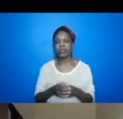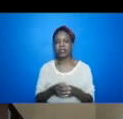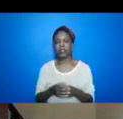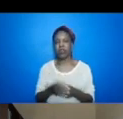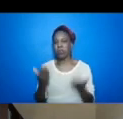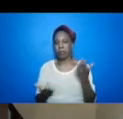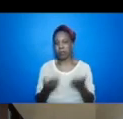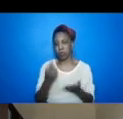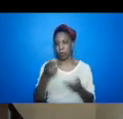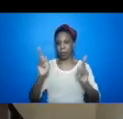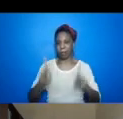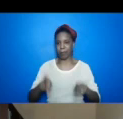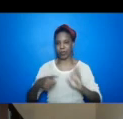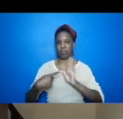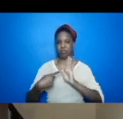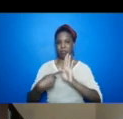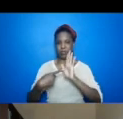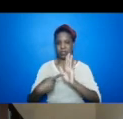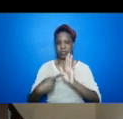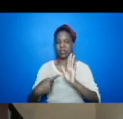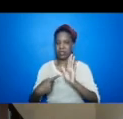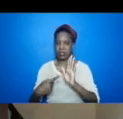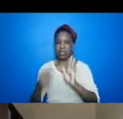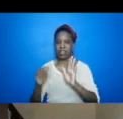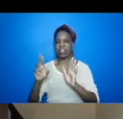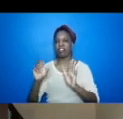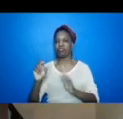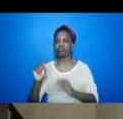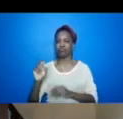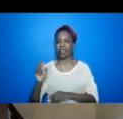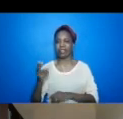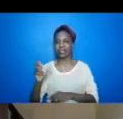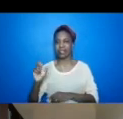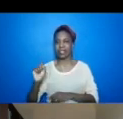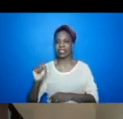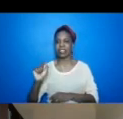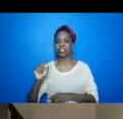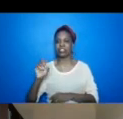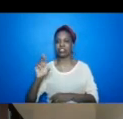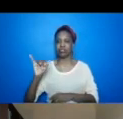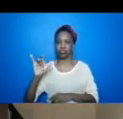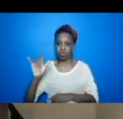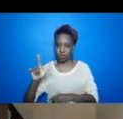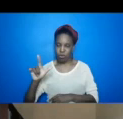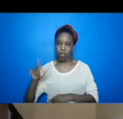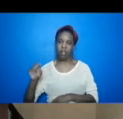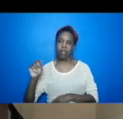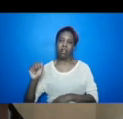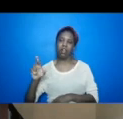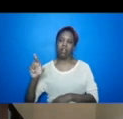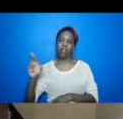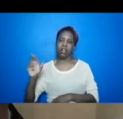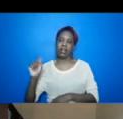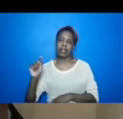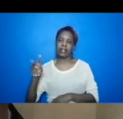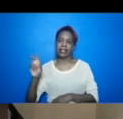those are transhistorical narratives that become deeply embedded in a particular culture. And every culture